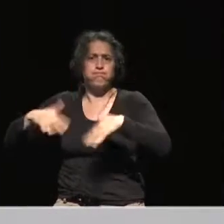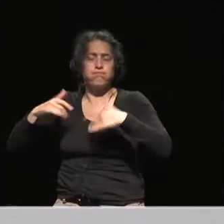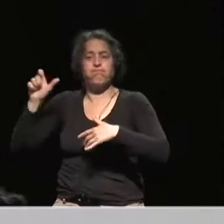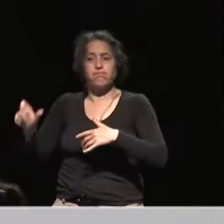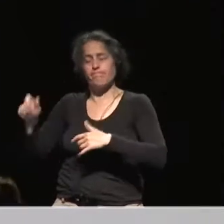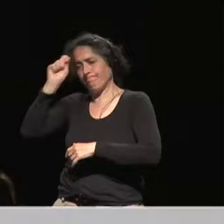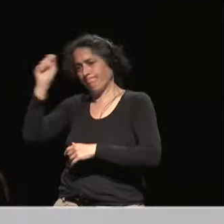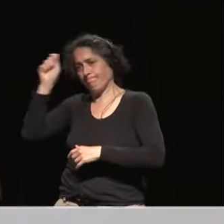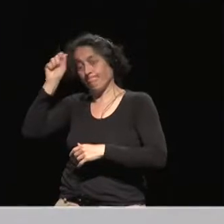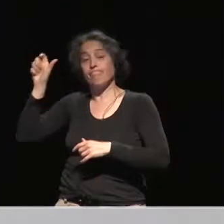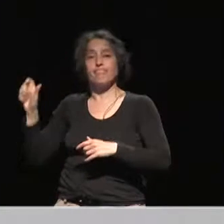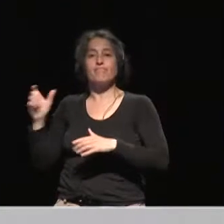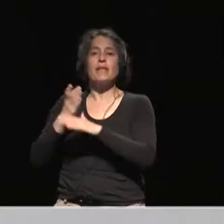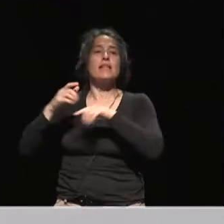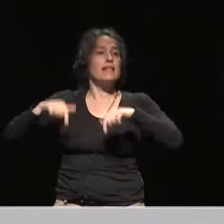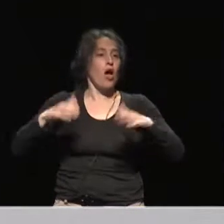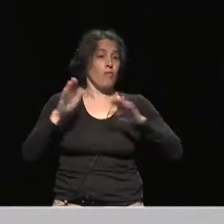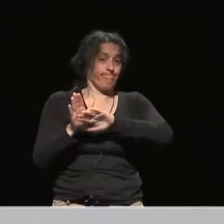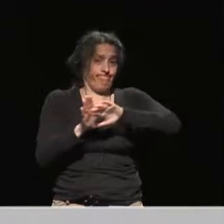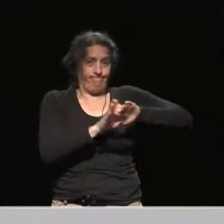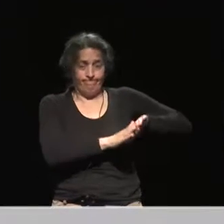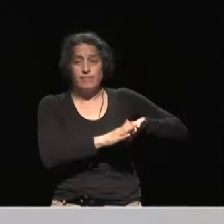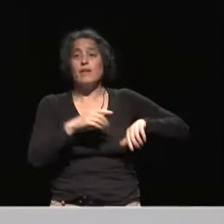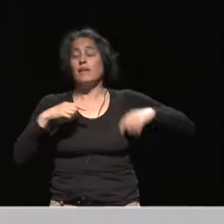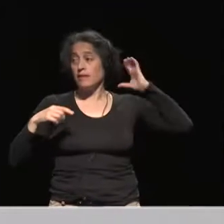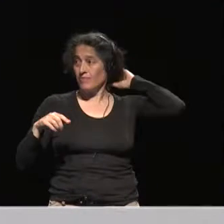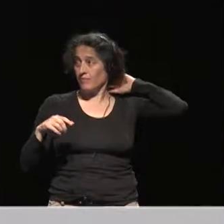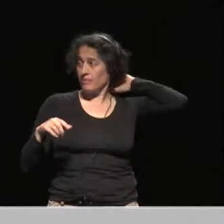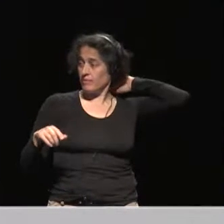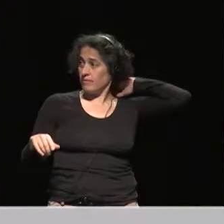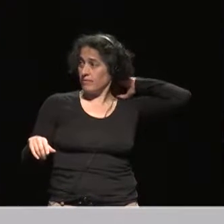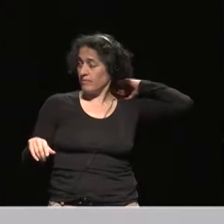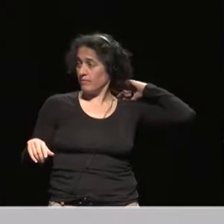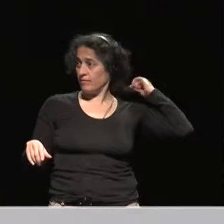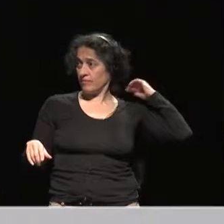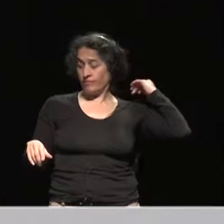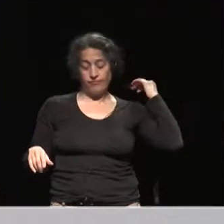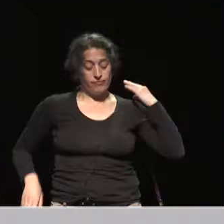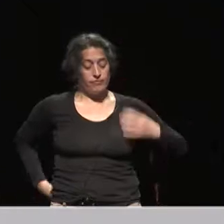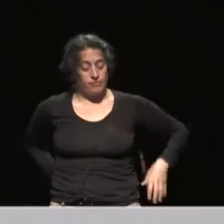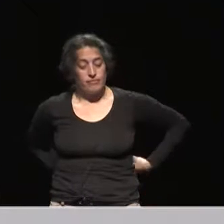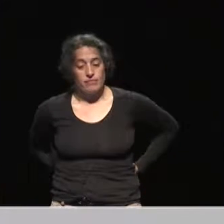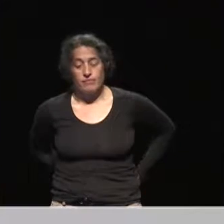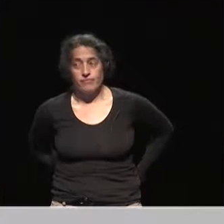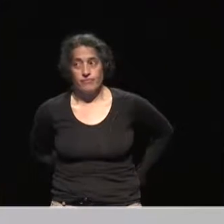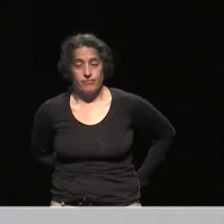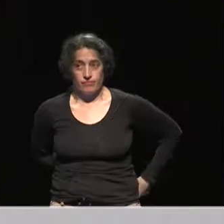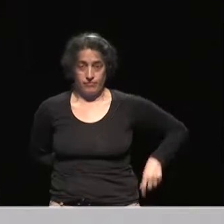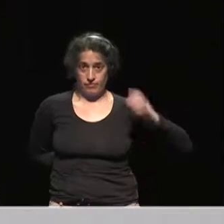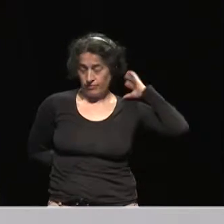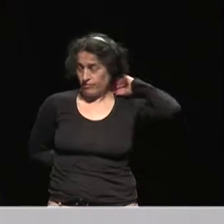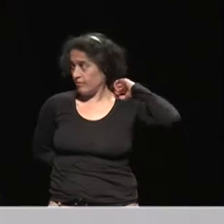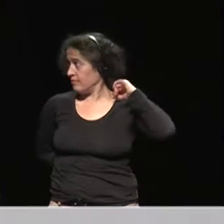not outside the room. Now, let's move now talking about articulated voices. Charles Goerens is probably